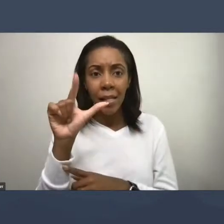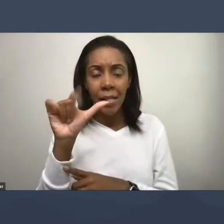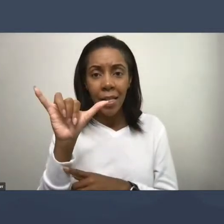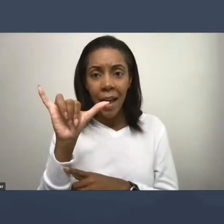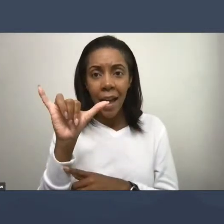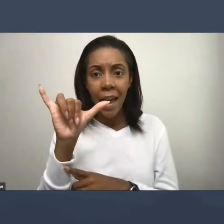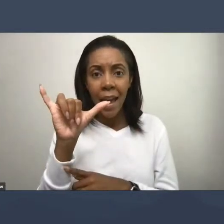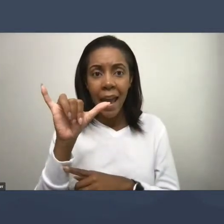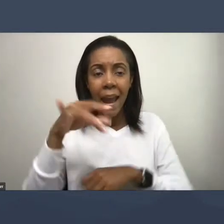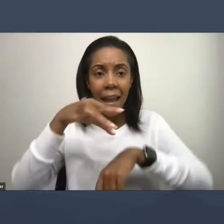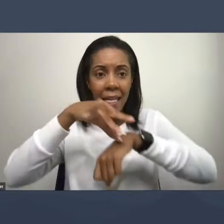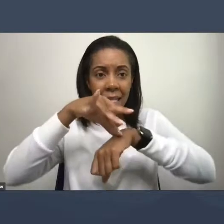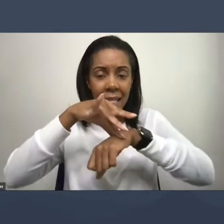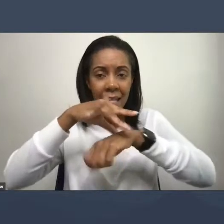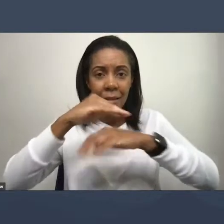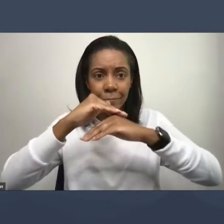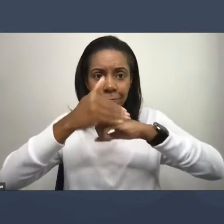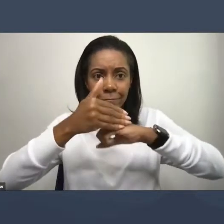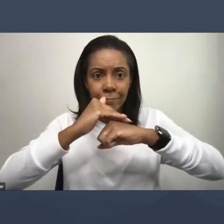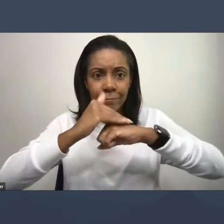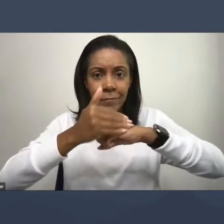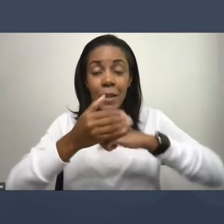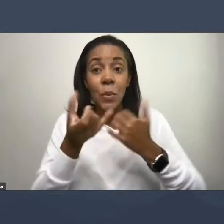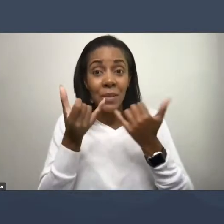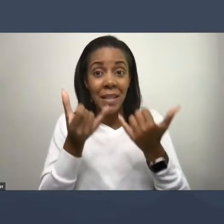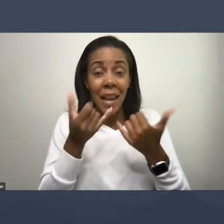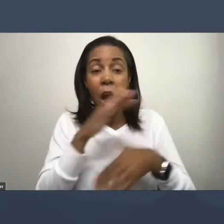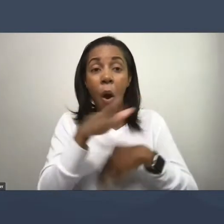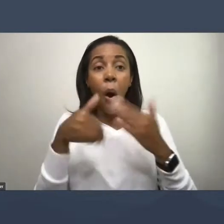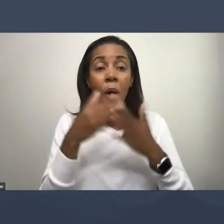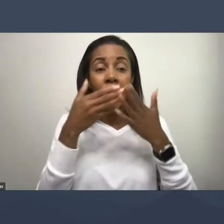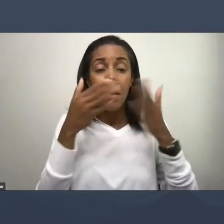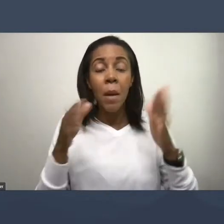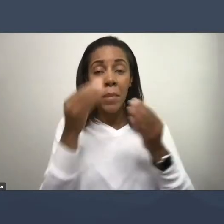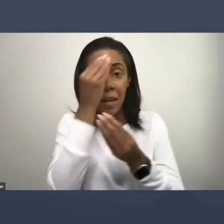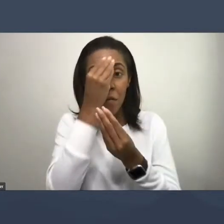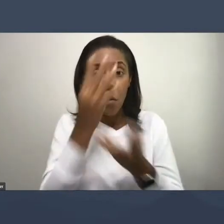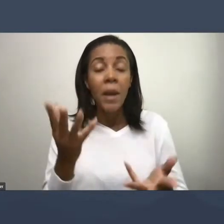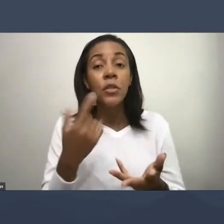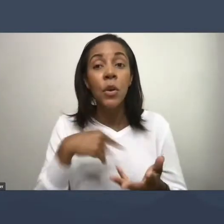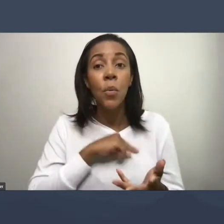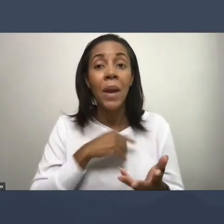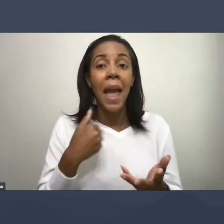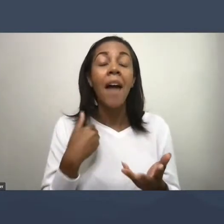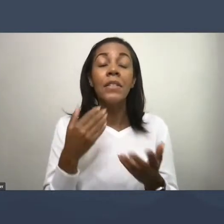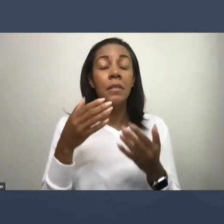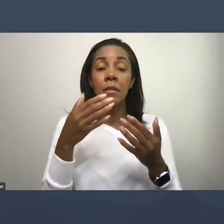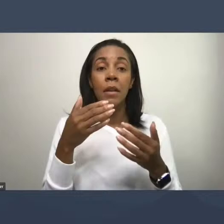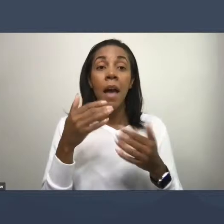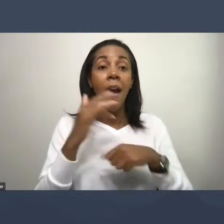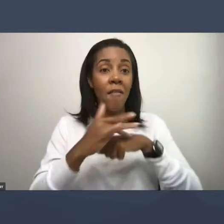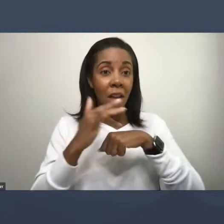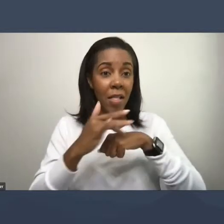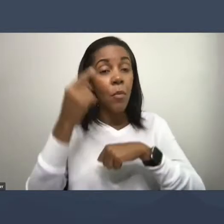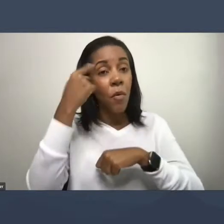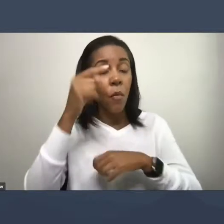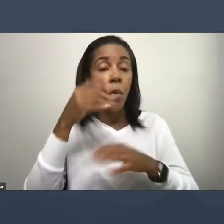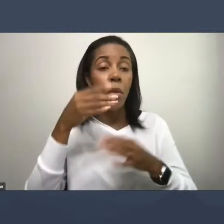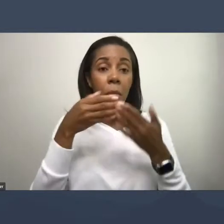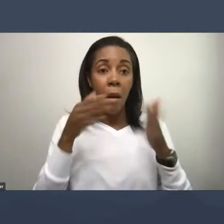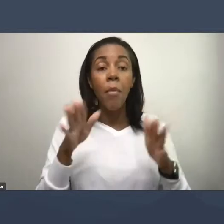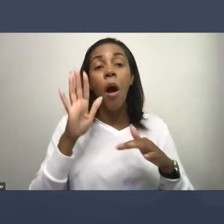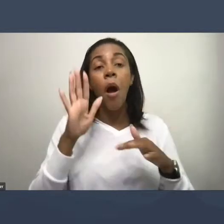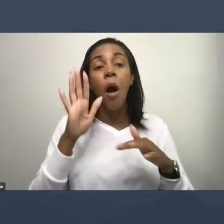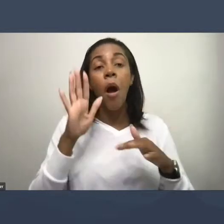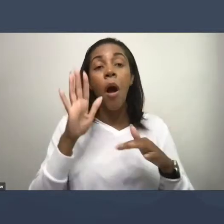about. And so to date, all the public information that we have, all the information we have is publicly available. Find it on our website, find it